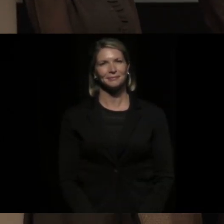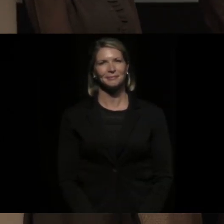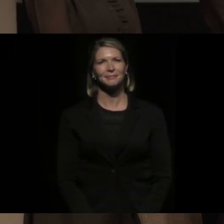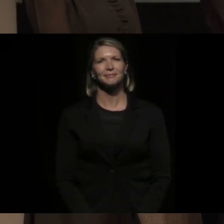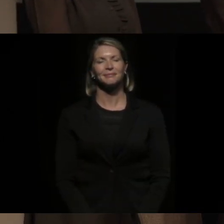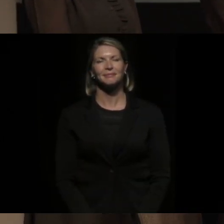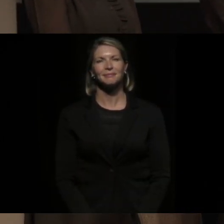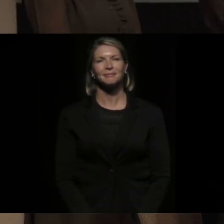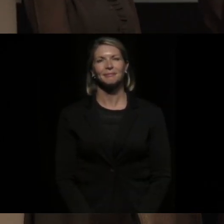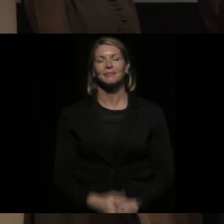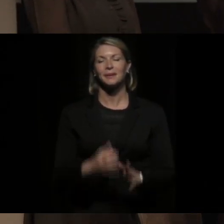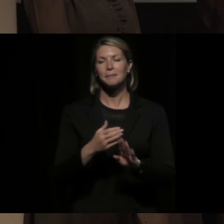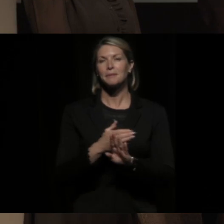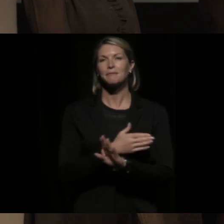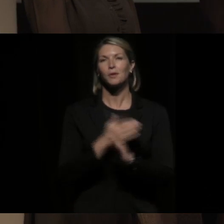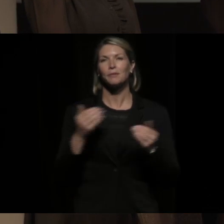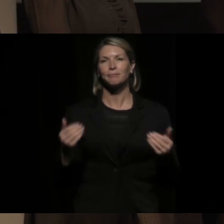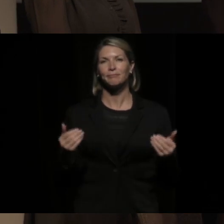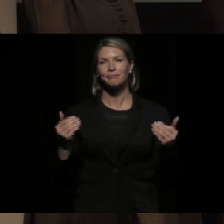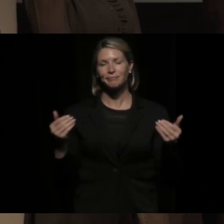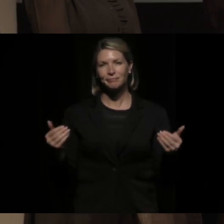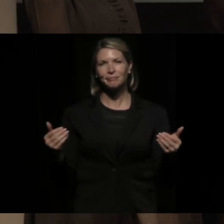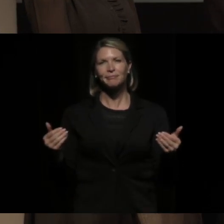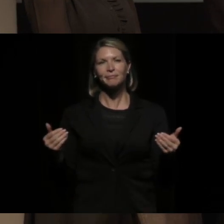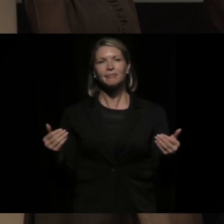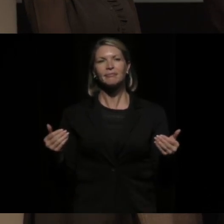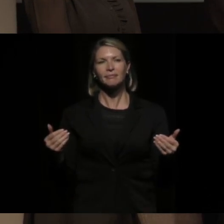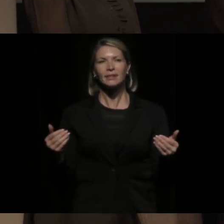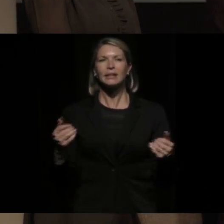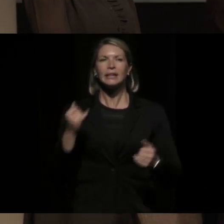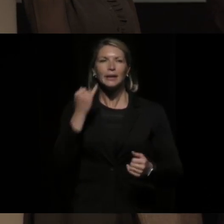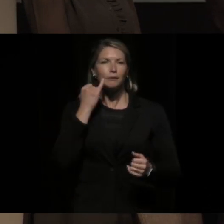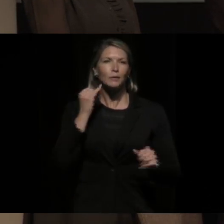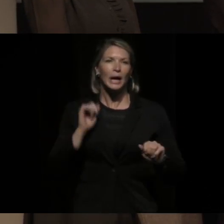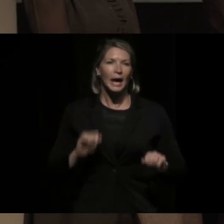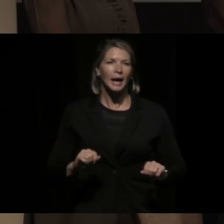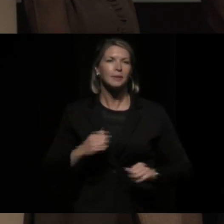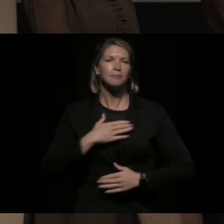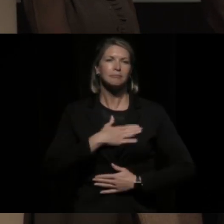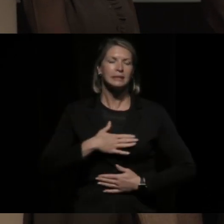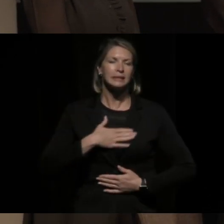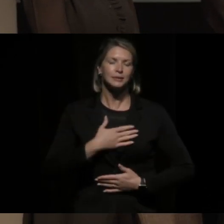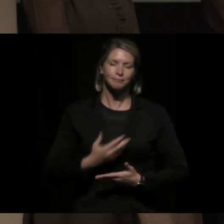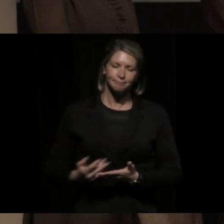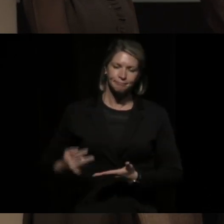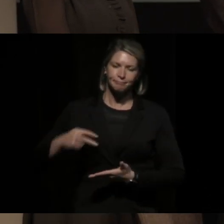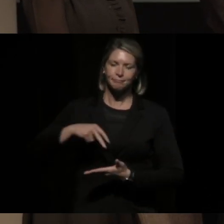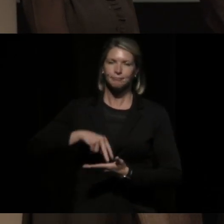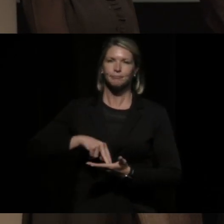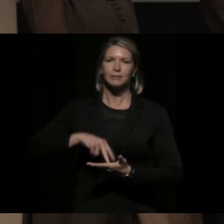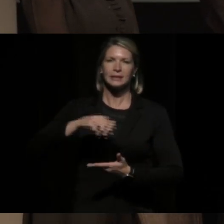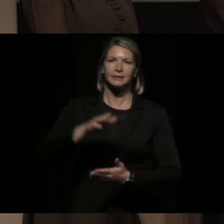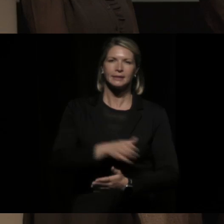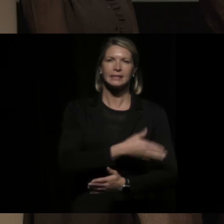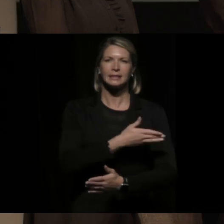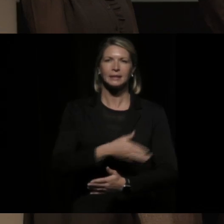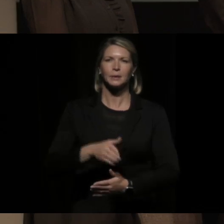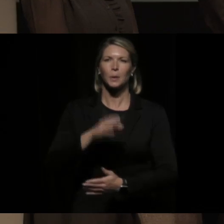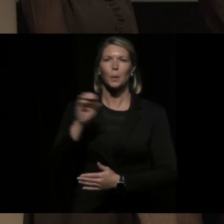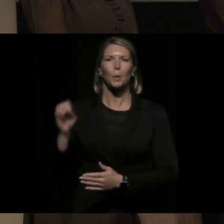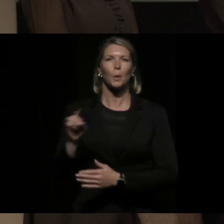Before we begin the presentation ceremony, as you are able, please rise for the singing of the Ode to Newfoundland.